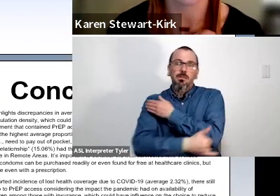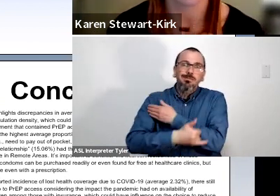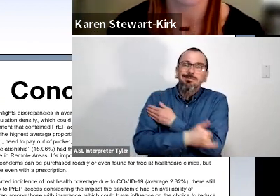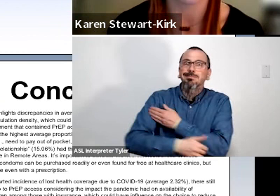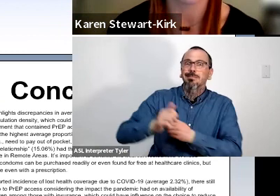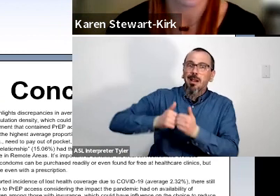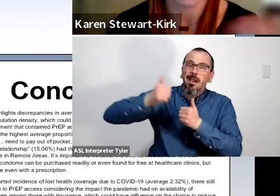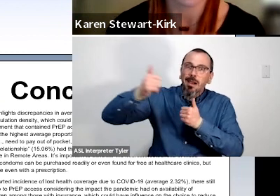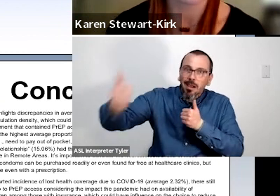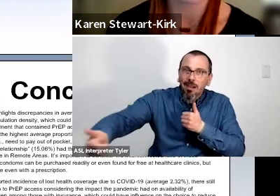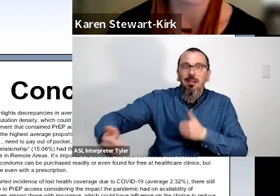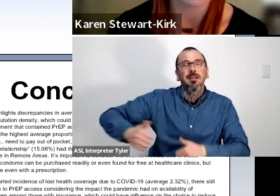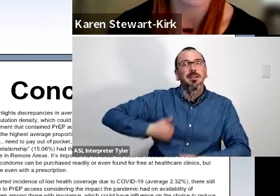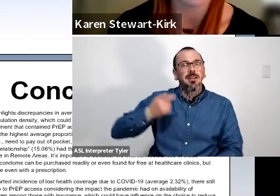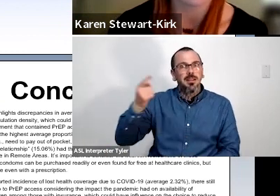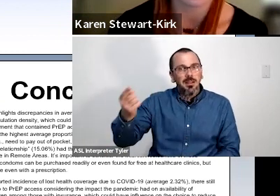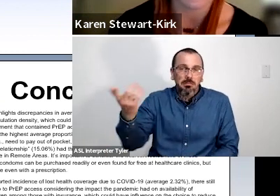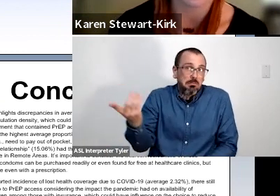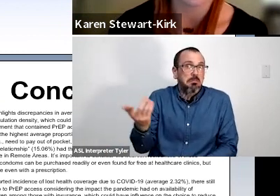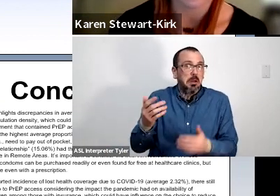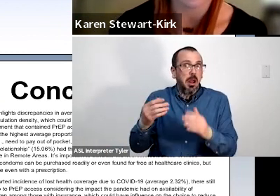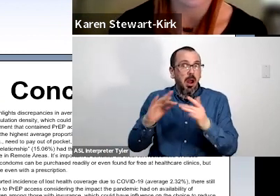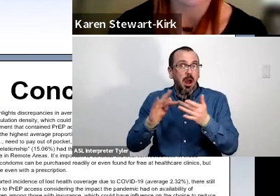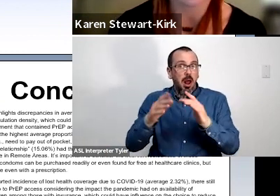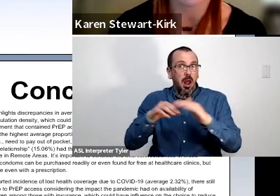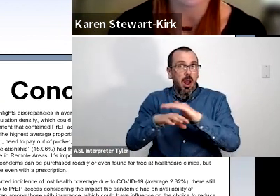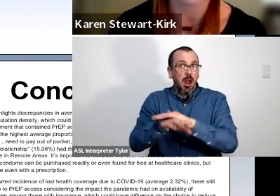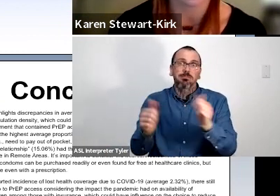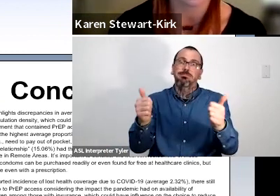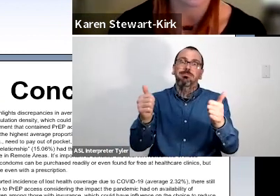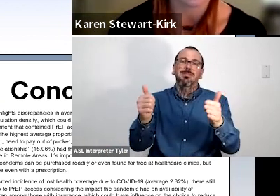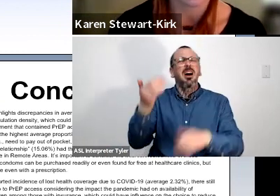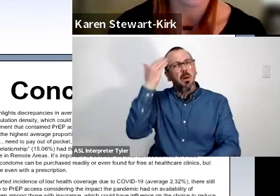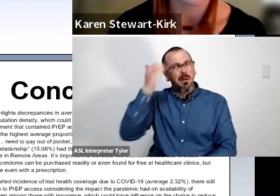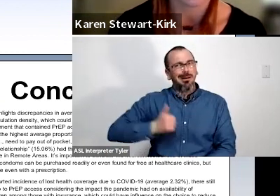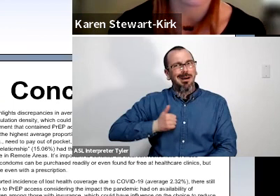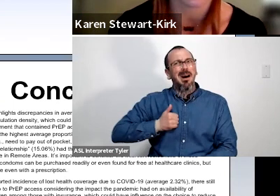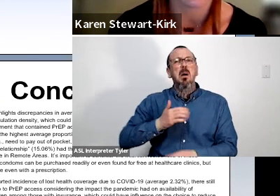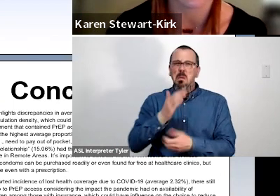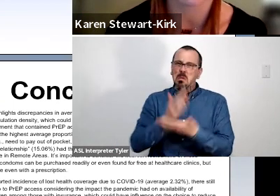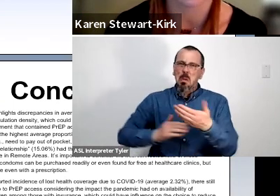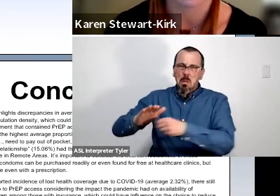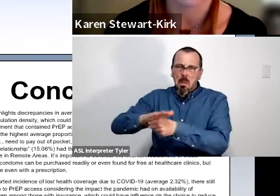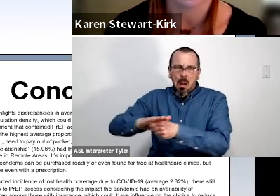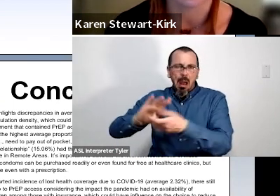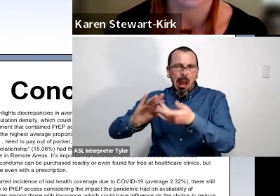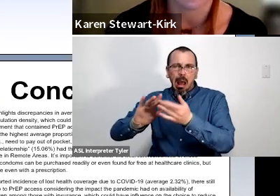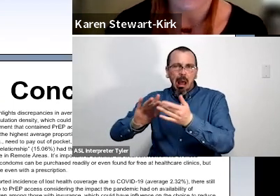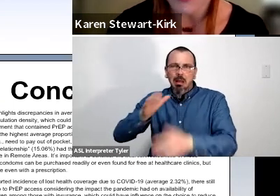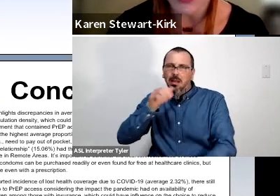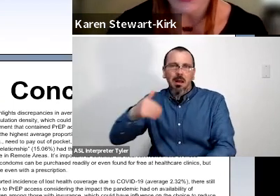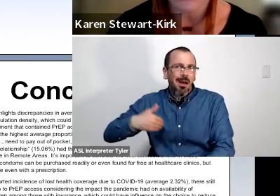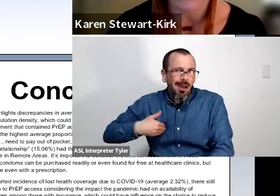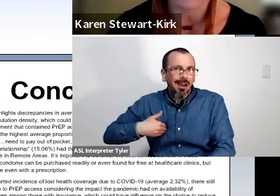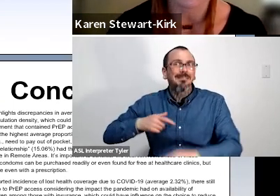online. I know there's people in Canada who don't have access to the internet, but internet can be available for people even when they're able to go to like